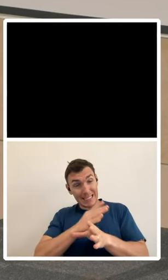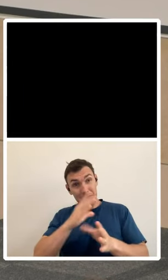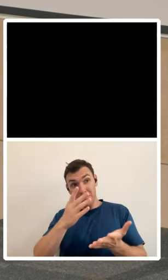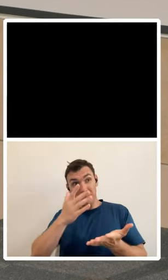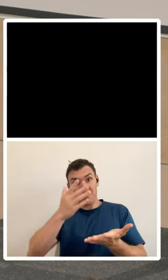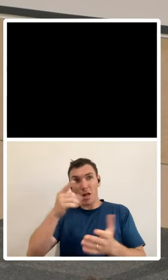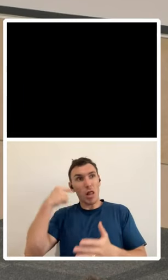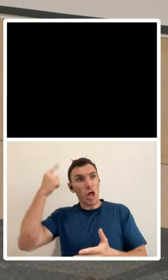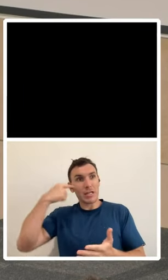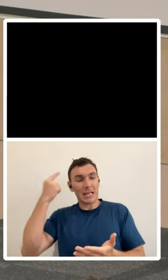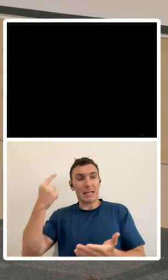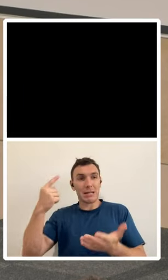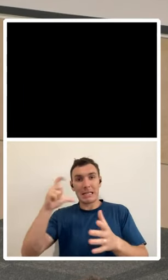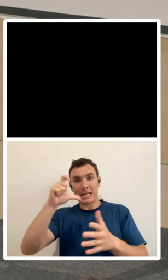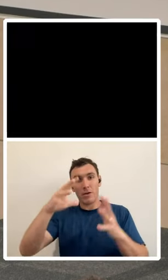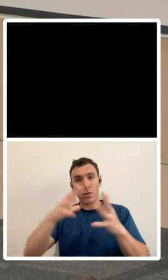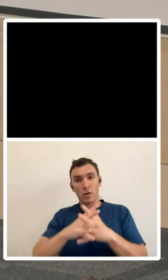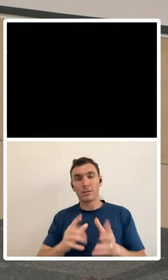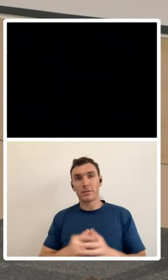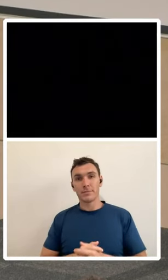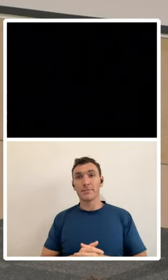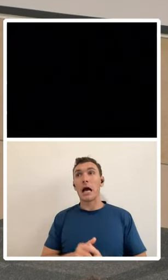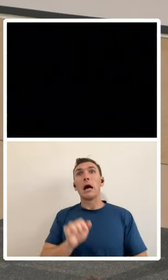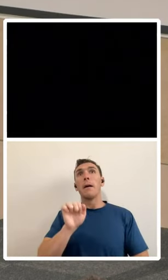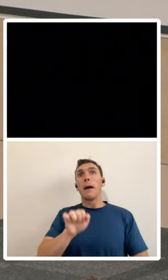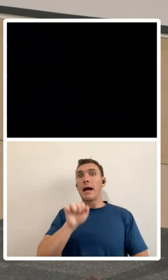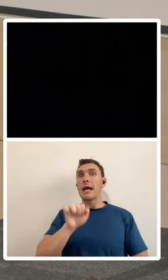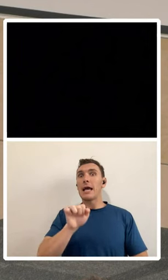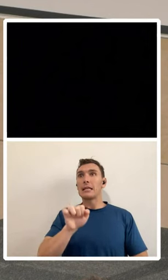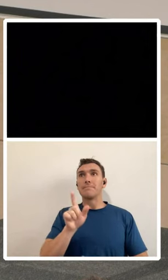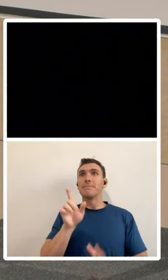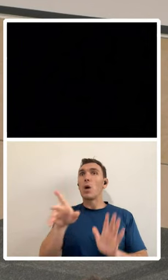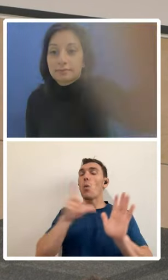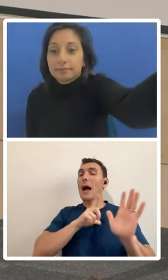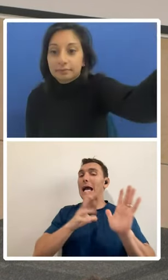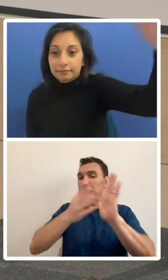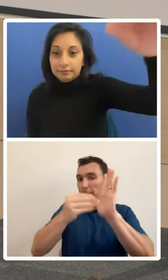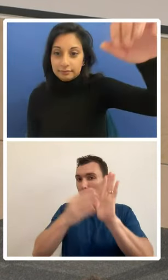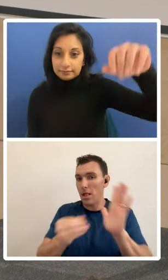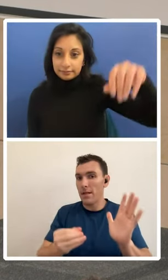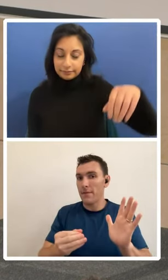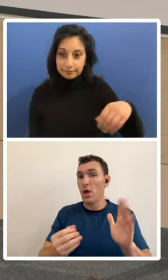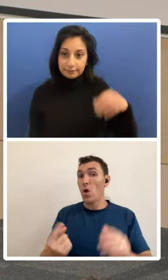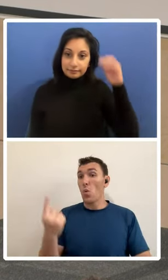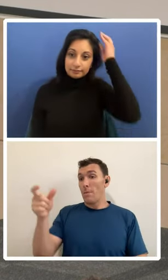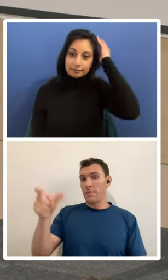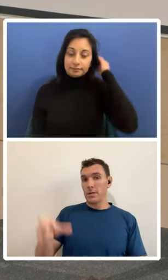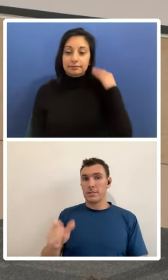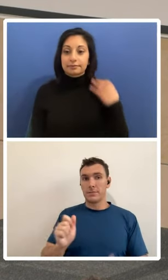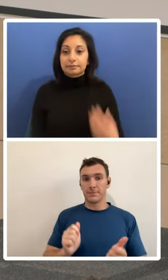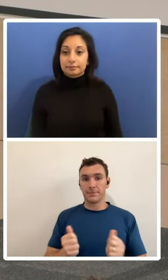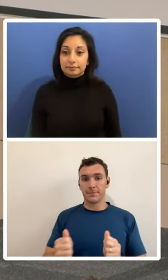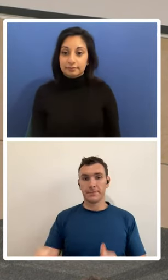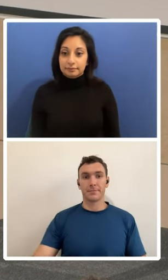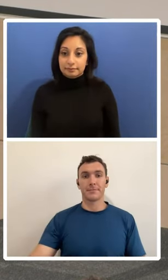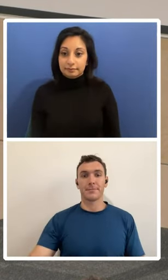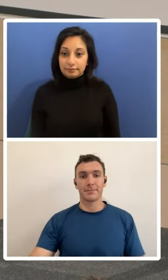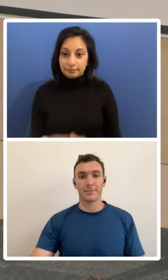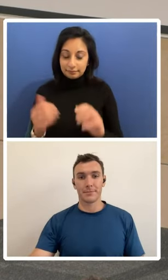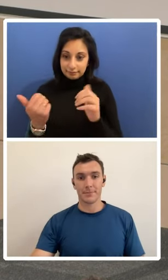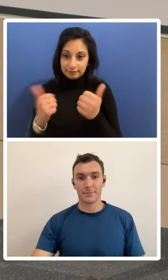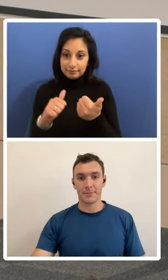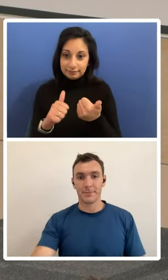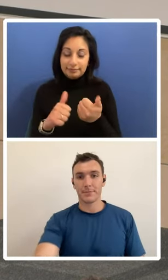Oxford, I say kid, he was like 27, right? And he did his undergrad in Greece, right? Mm. And he'd studied in Greece, and he came to Oxford, like, and he really